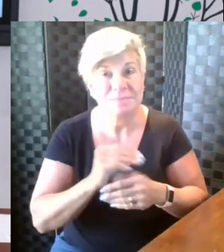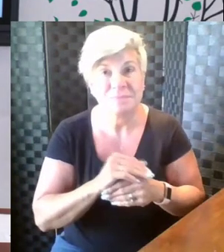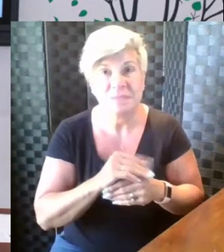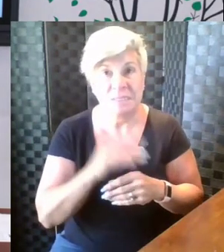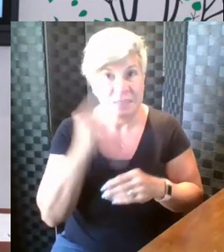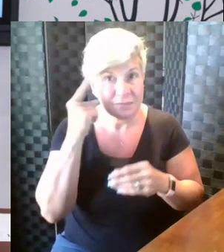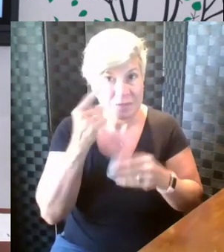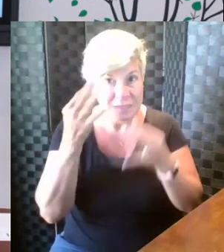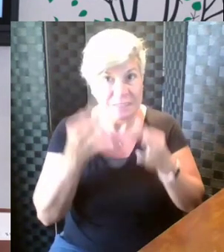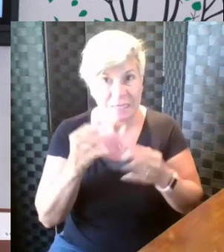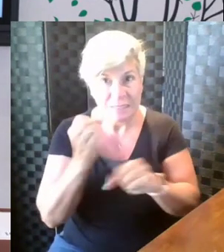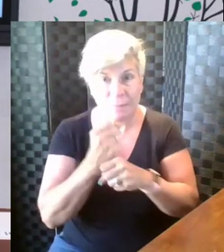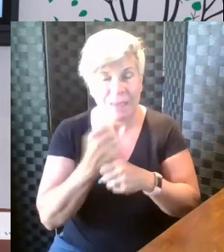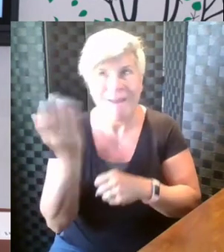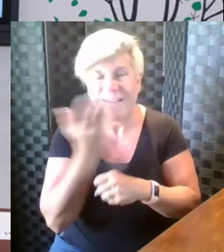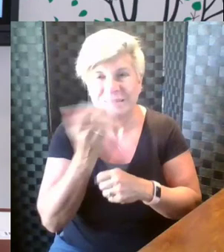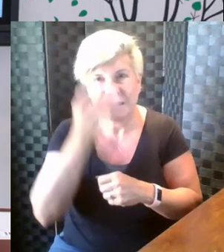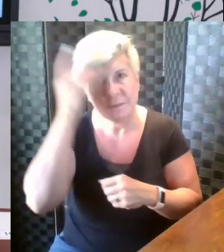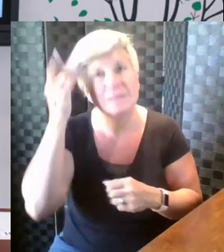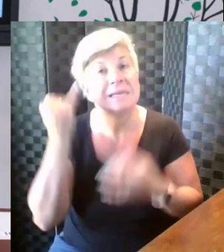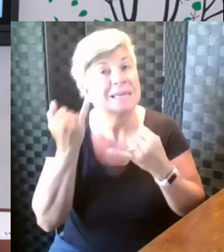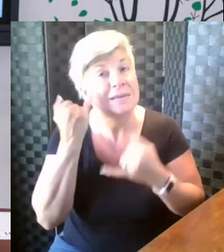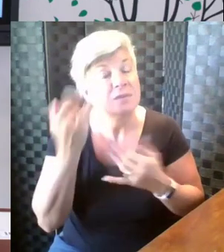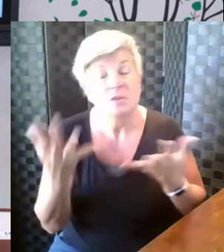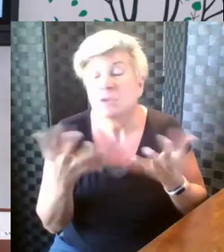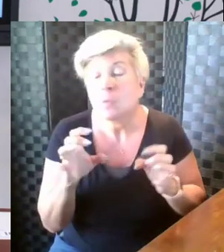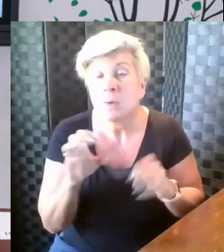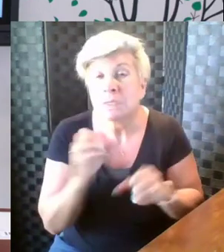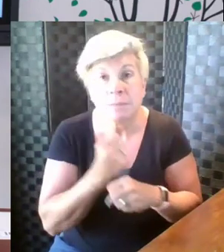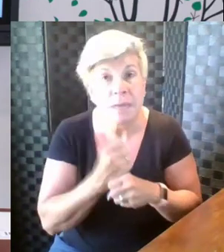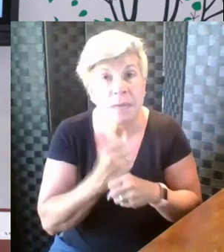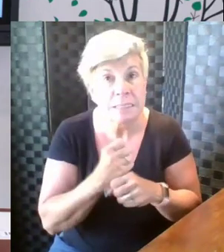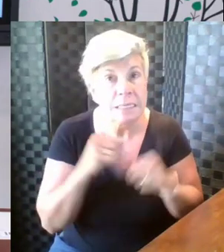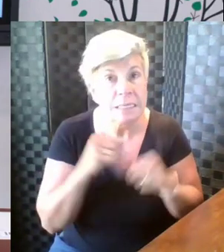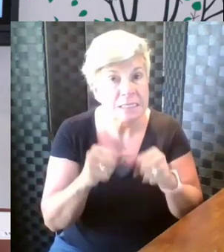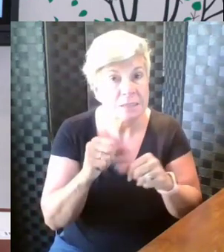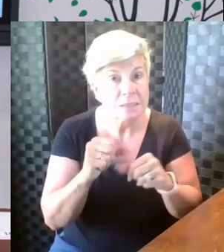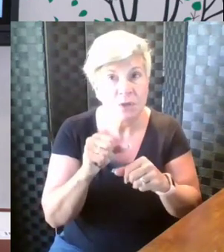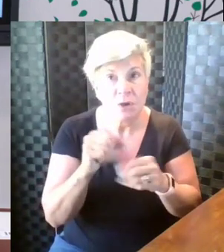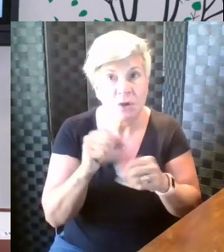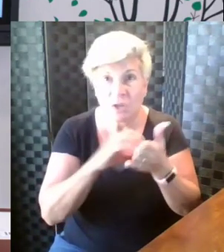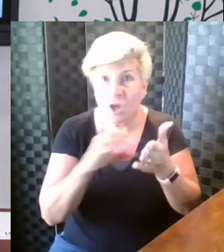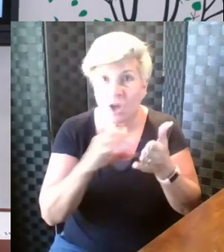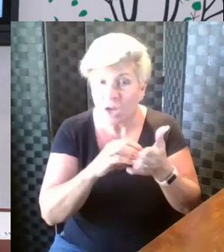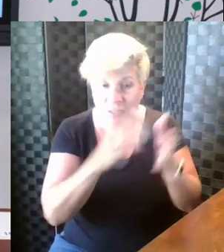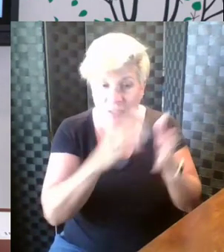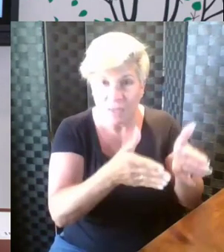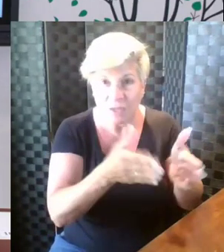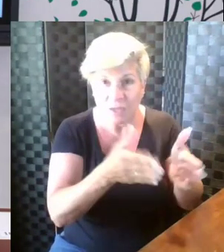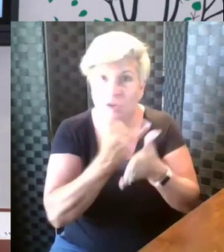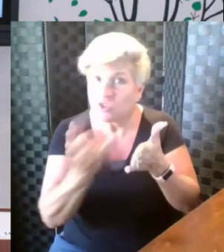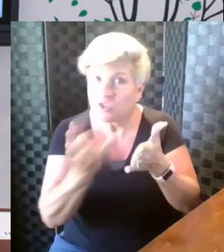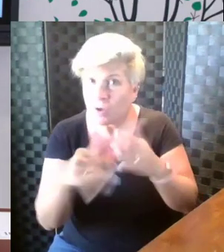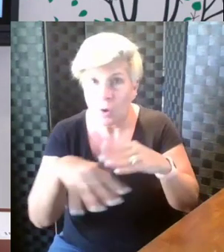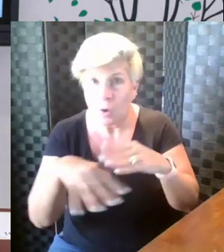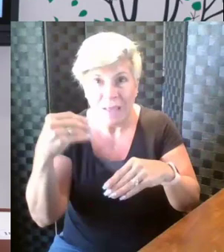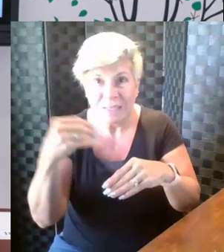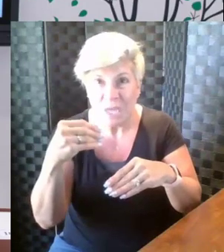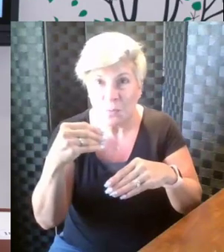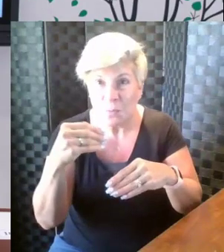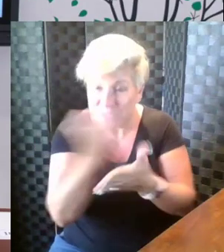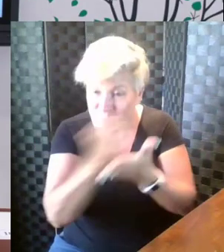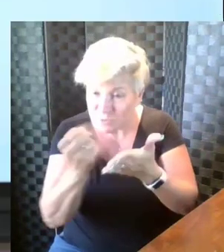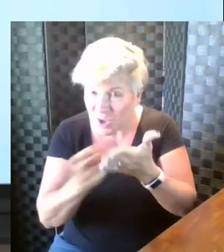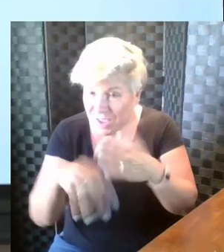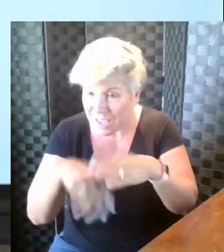so if you choose to make that, awesome. If you don't want to make that and you want to keep your cards how they are, that's okay. You can always draw it. You could go outside with some sidewalk